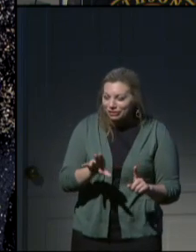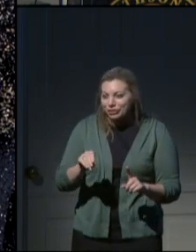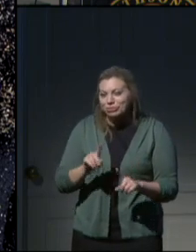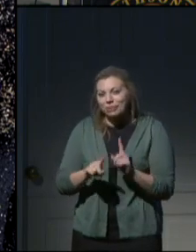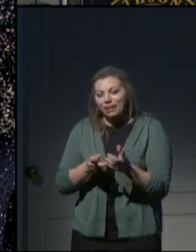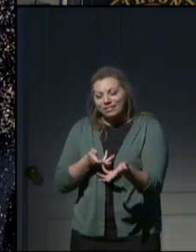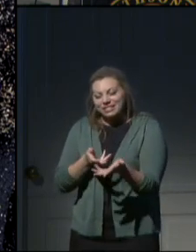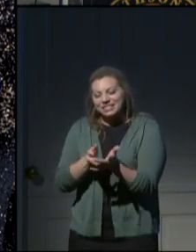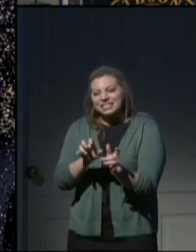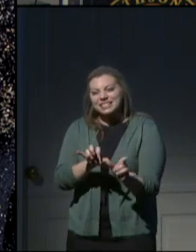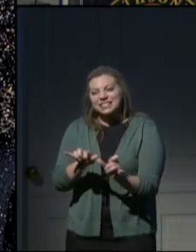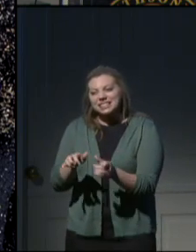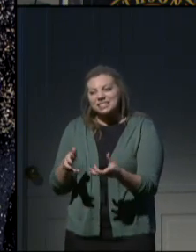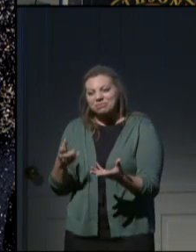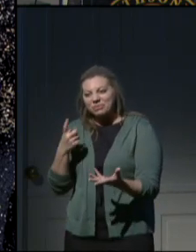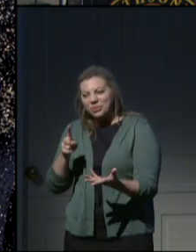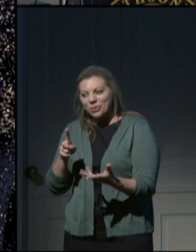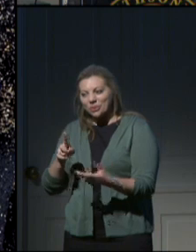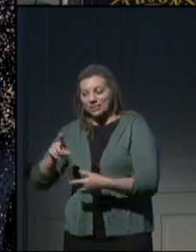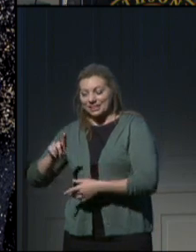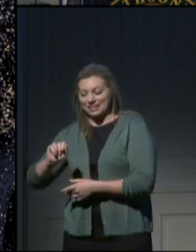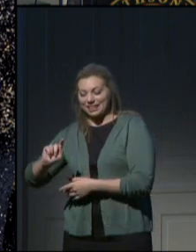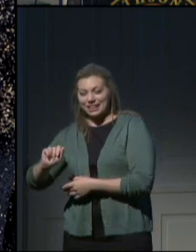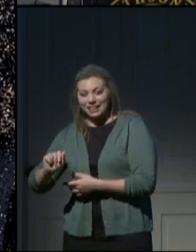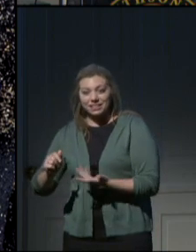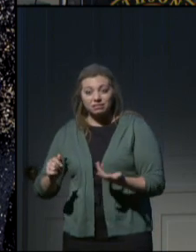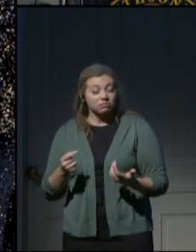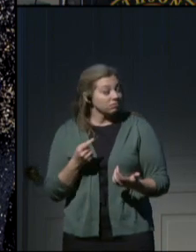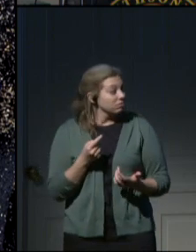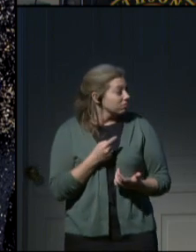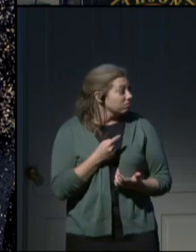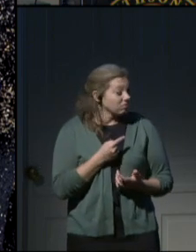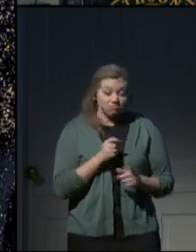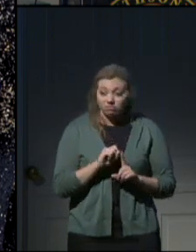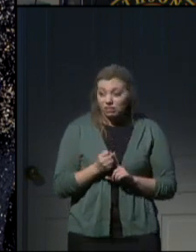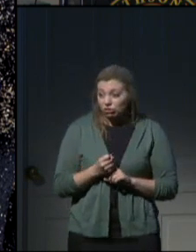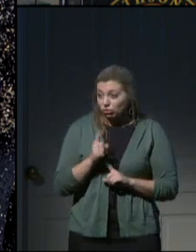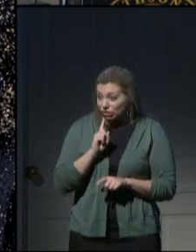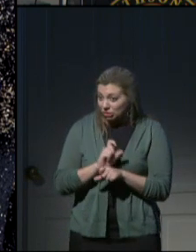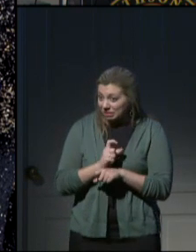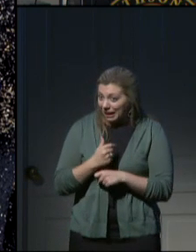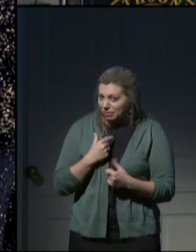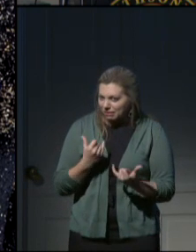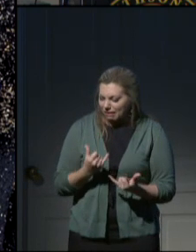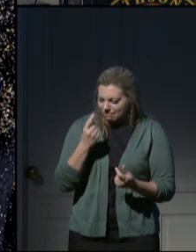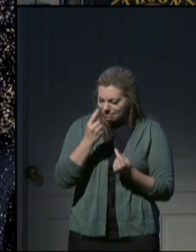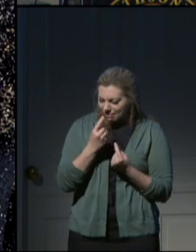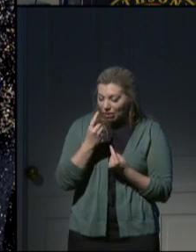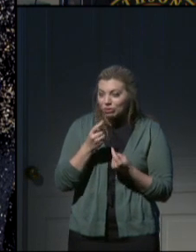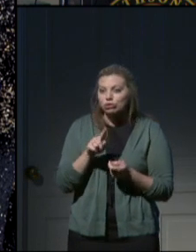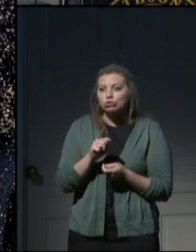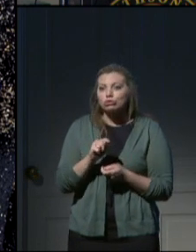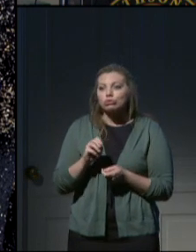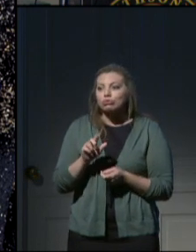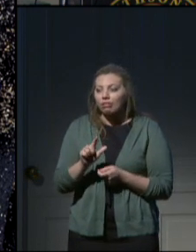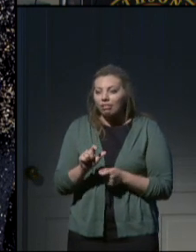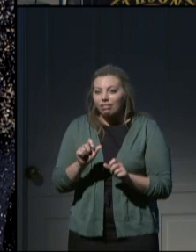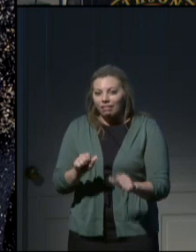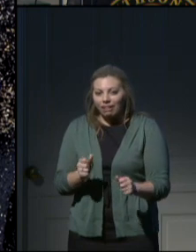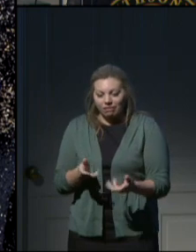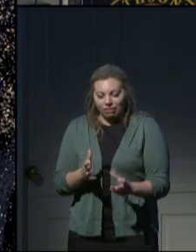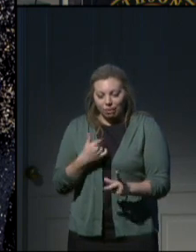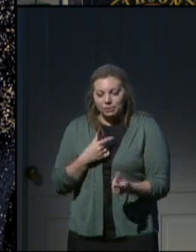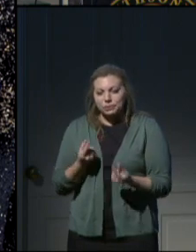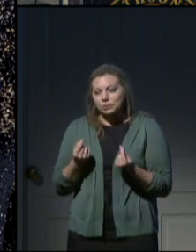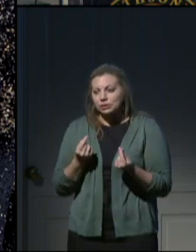engage in a similar way with data. And well, in this case, I'm actually considering now to build me a tool which allows me to